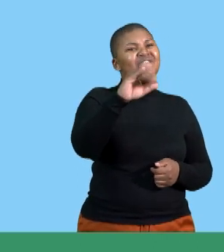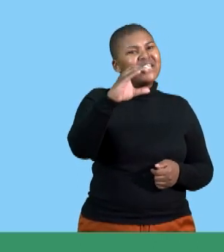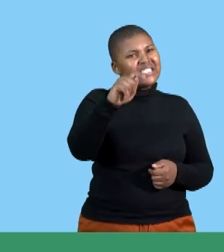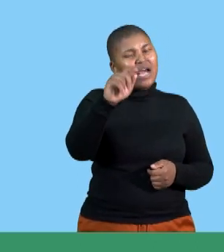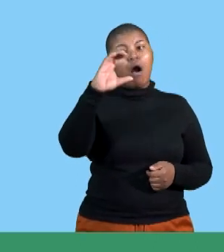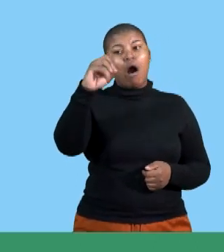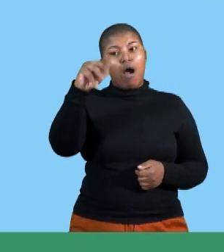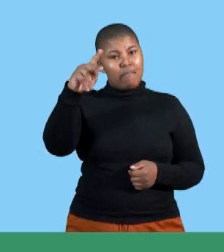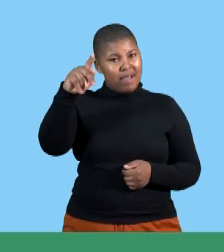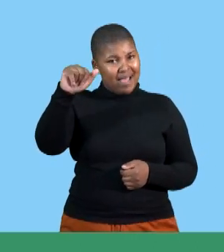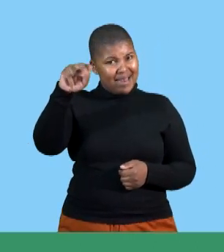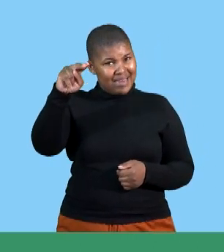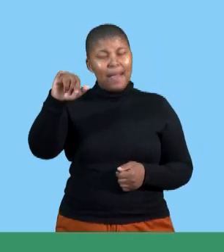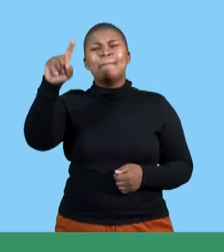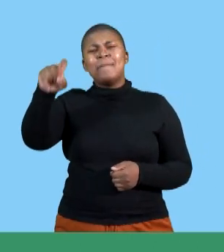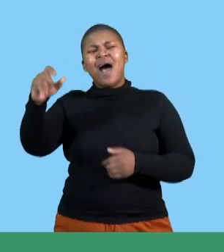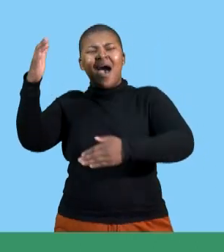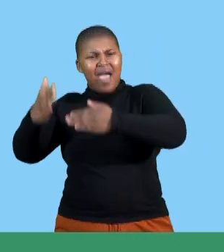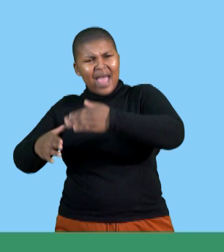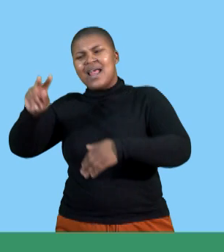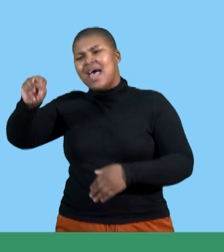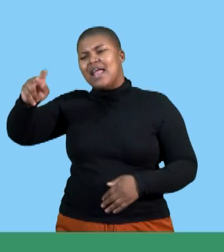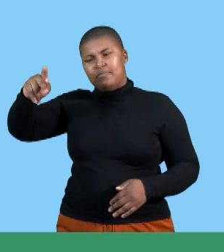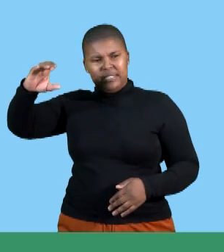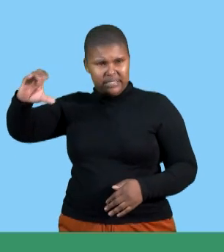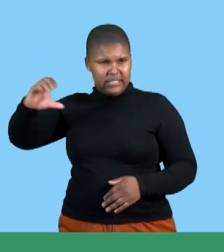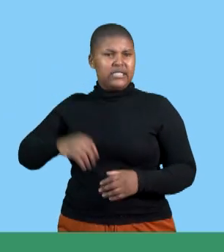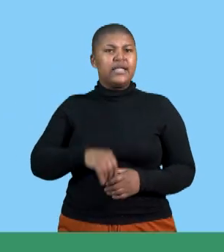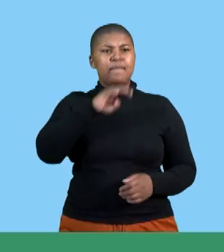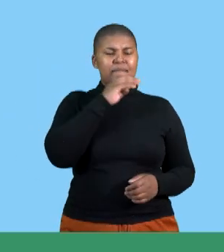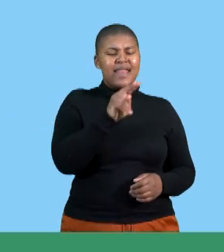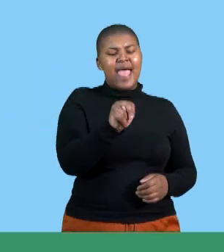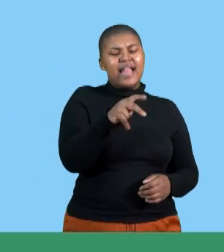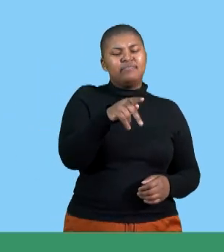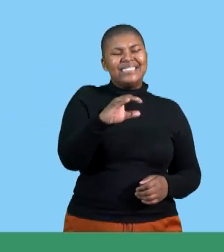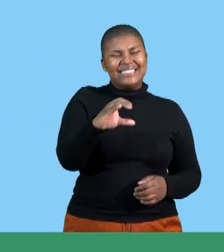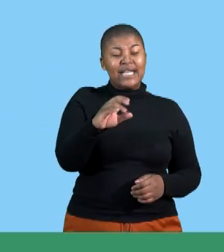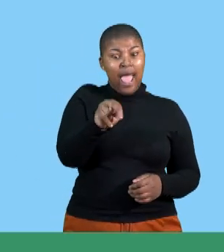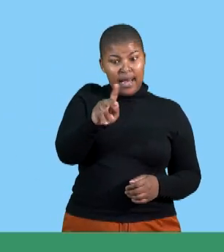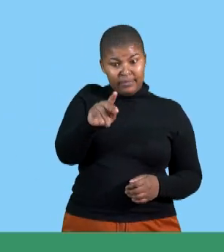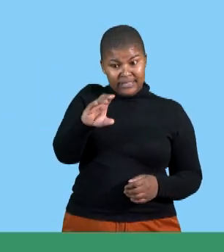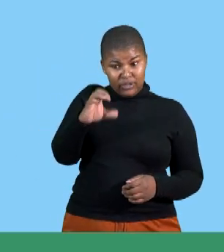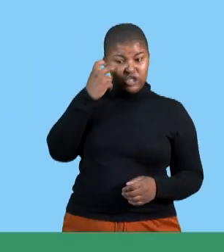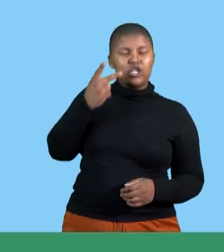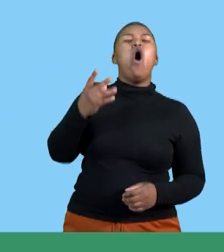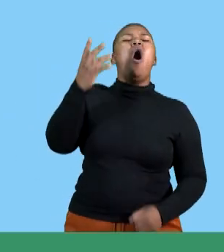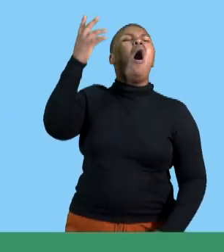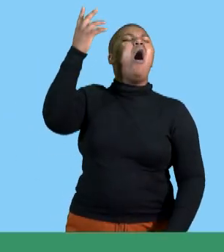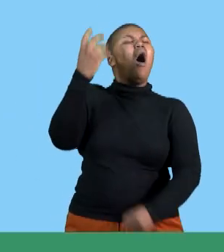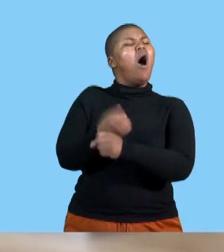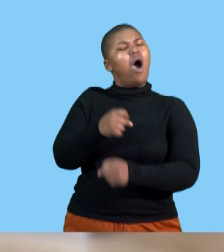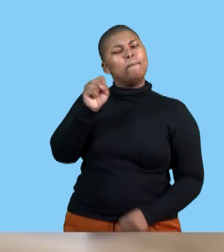see an enterprise, then it ends with NPC, then automatically you would have to know, learners, that this is